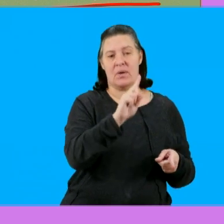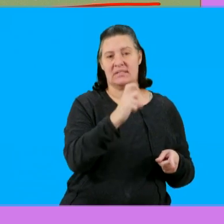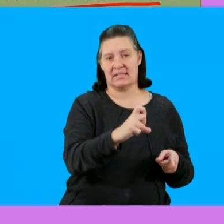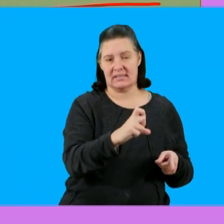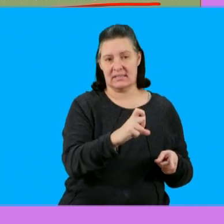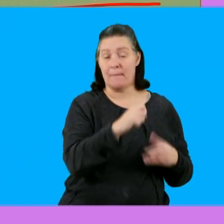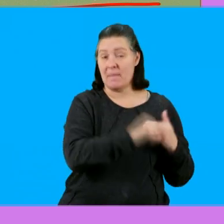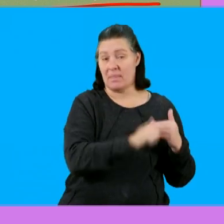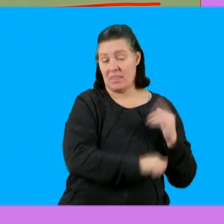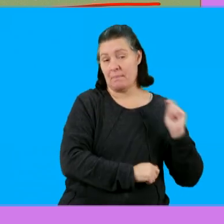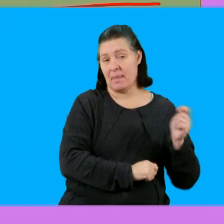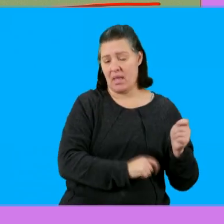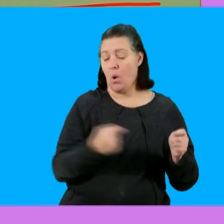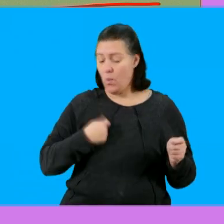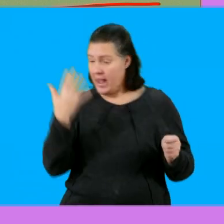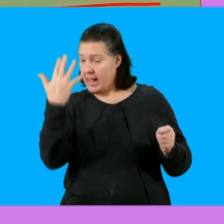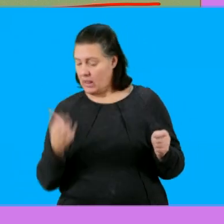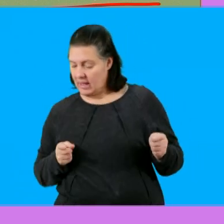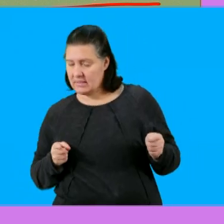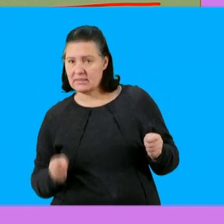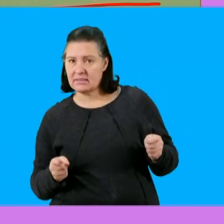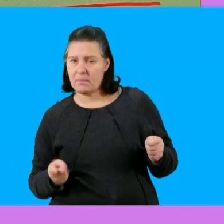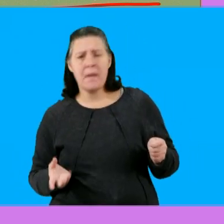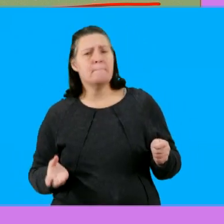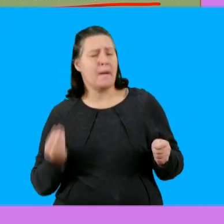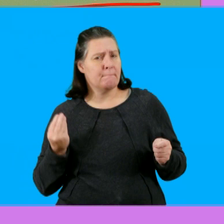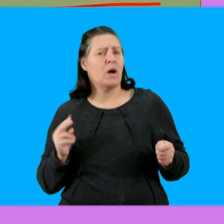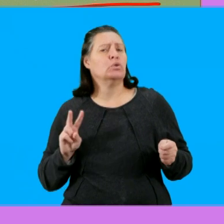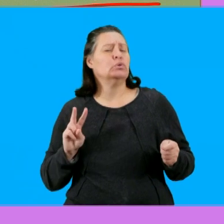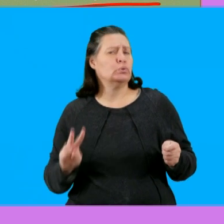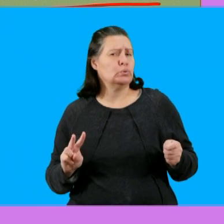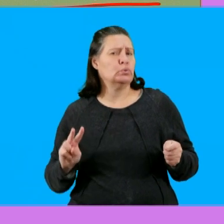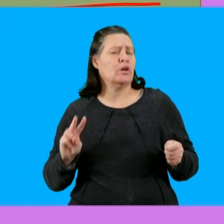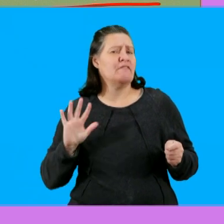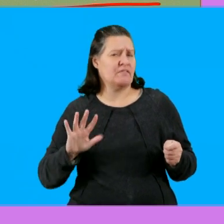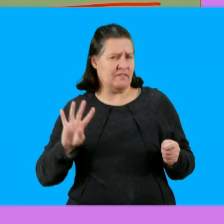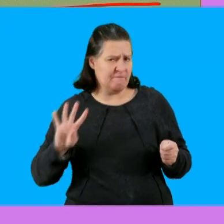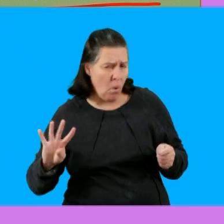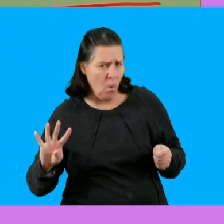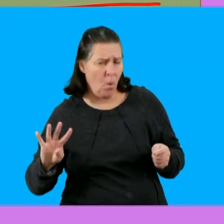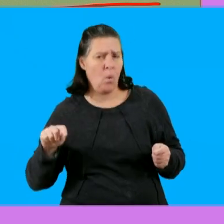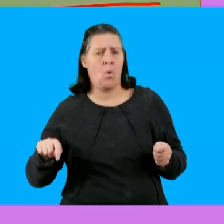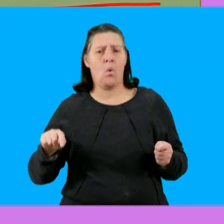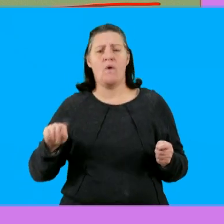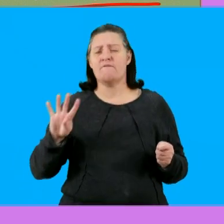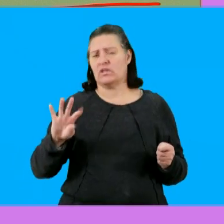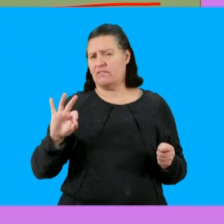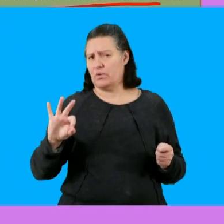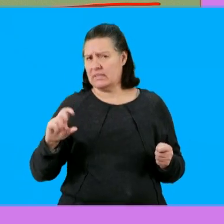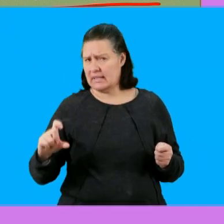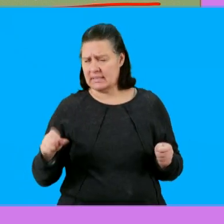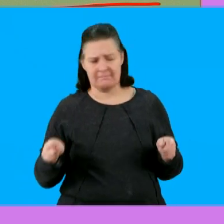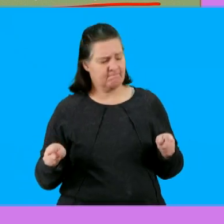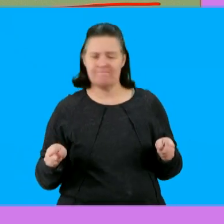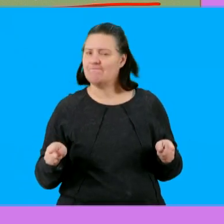cents per month. We calculated and we came to an amount of 254 rand and 43